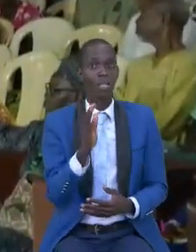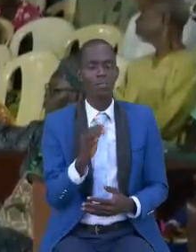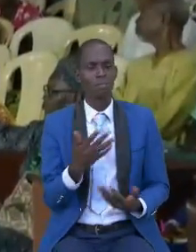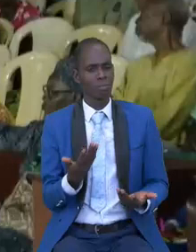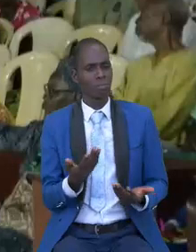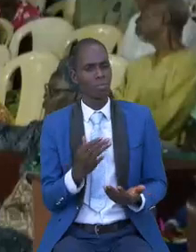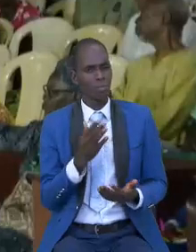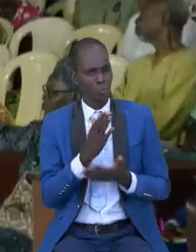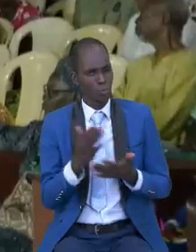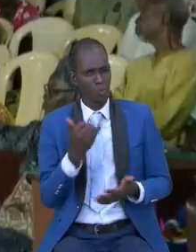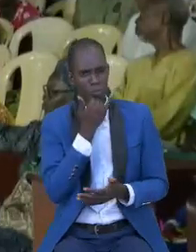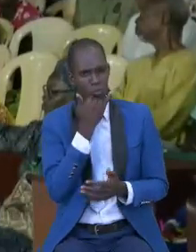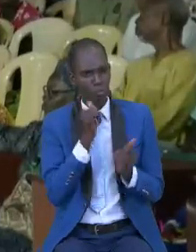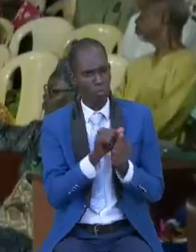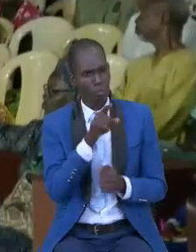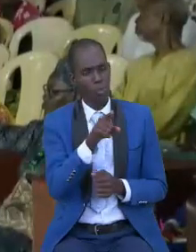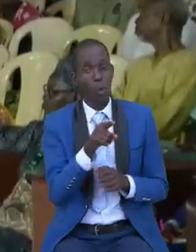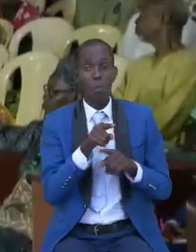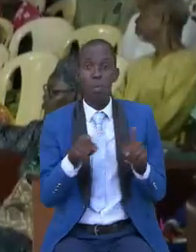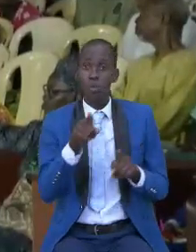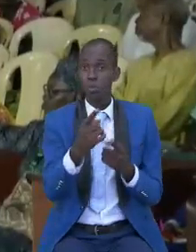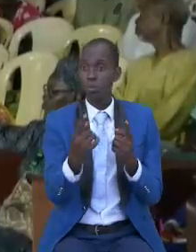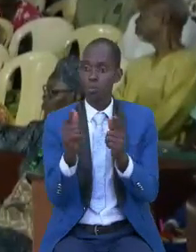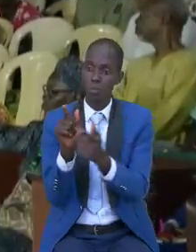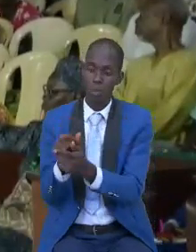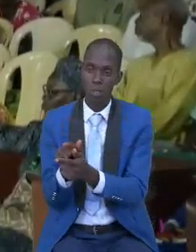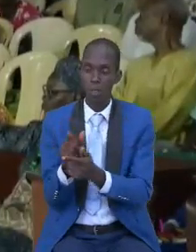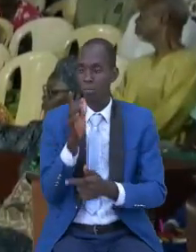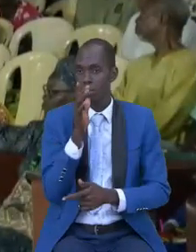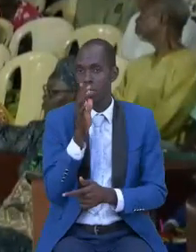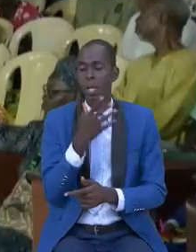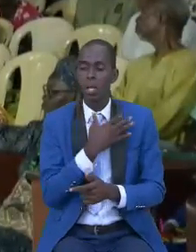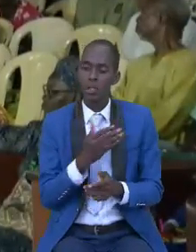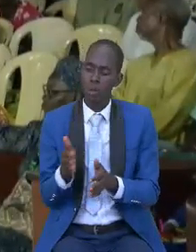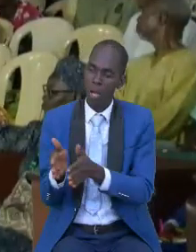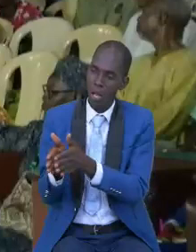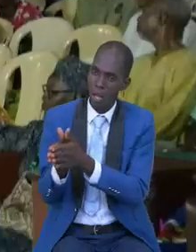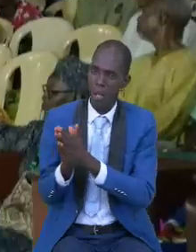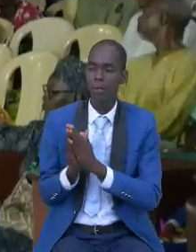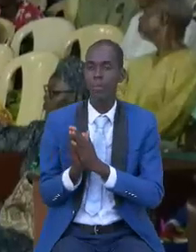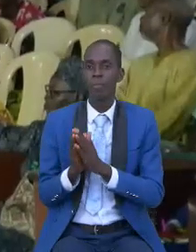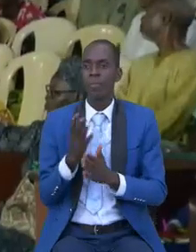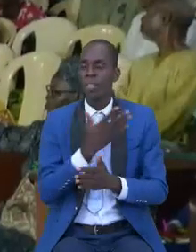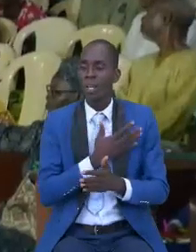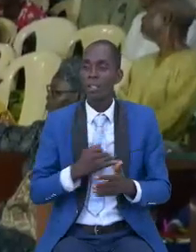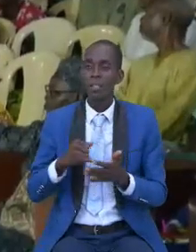wrong there. But you come and you ask, and it's his duty,